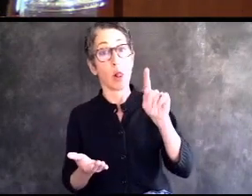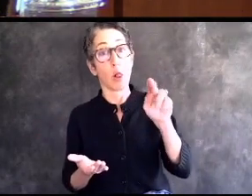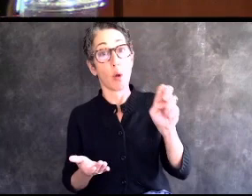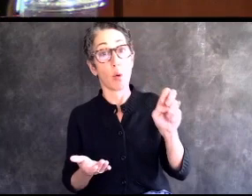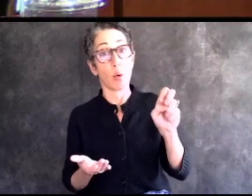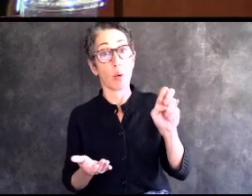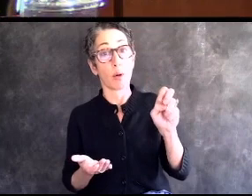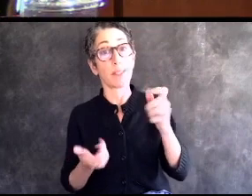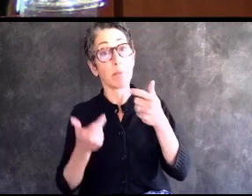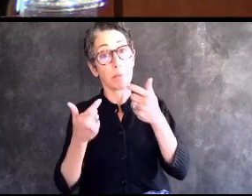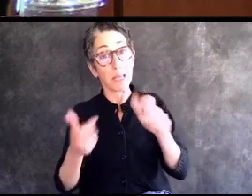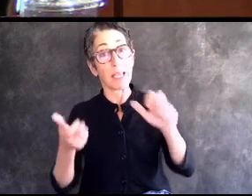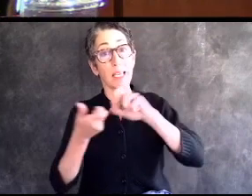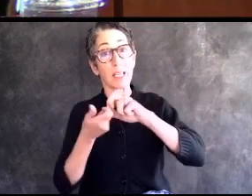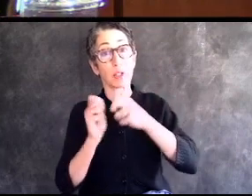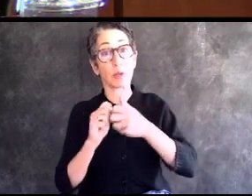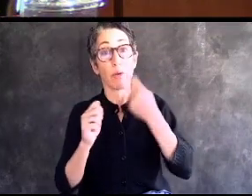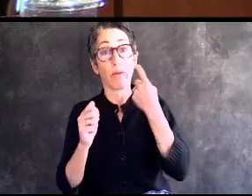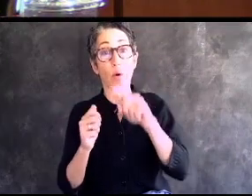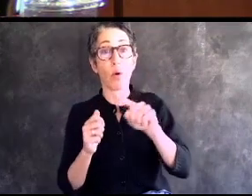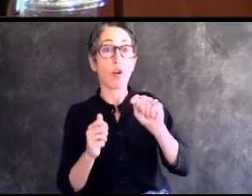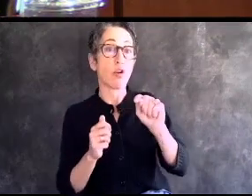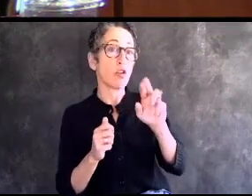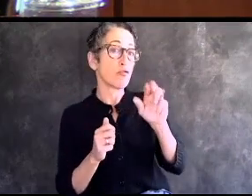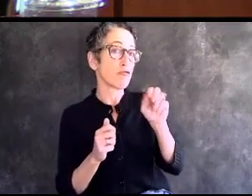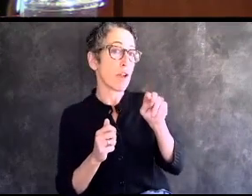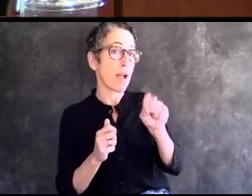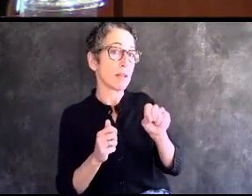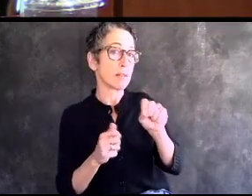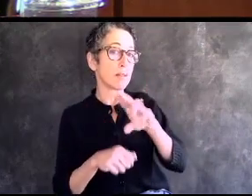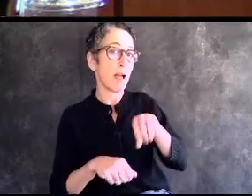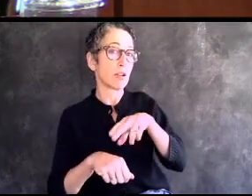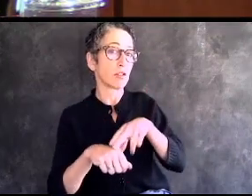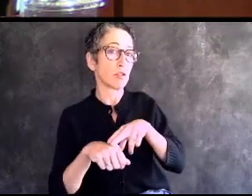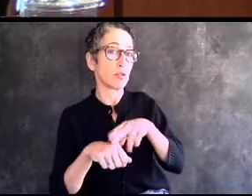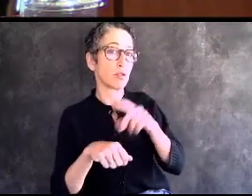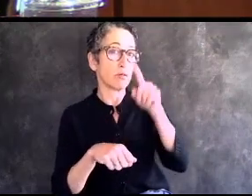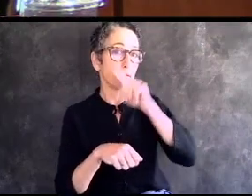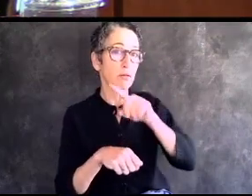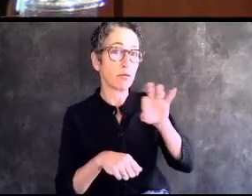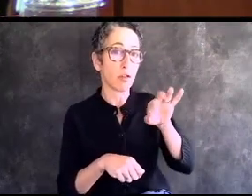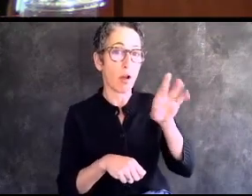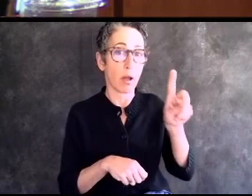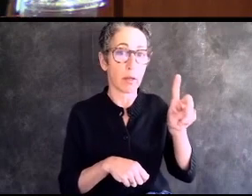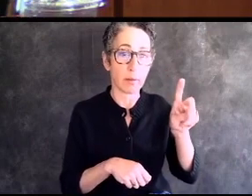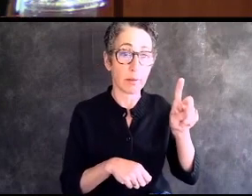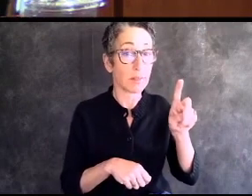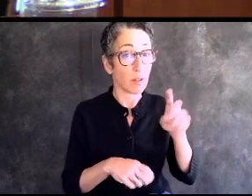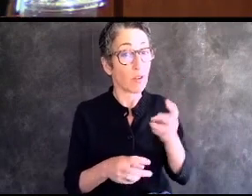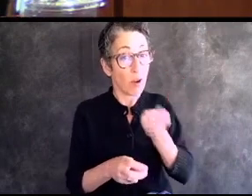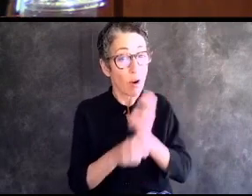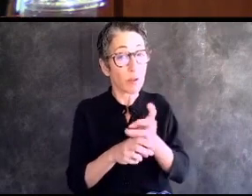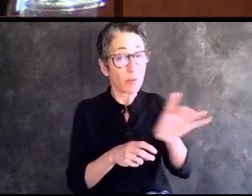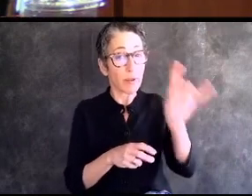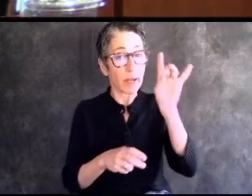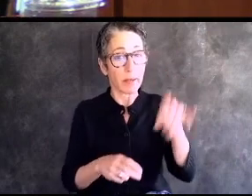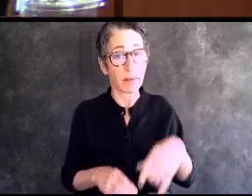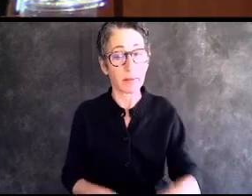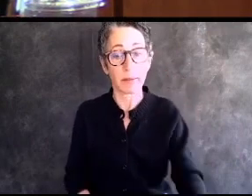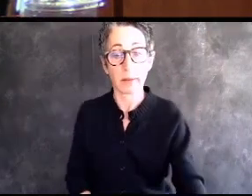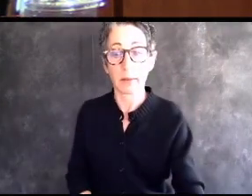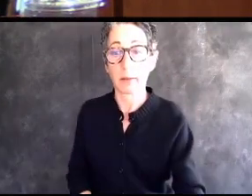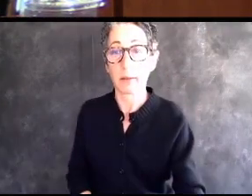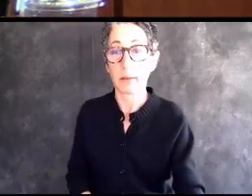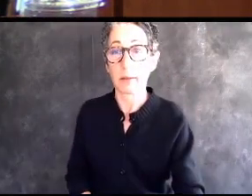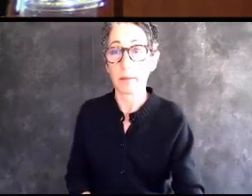on transnational fraud detection because it's end-to-end encrypted. It's very difficult to discover such things. And then the suggested